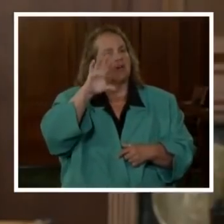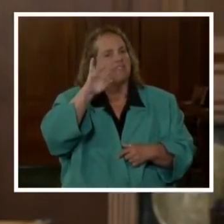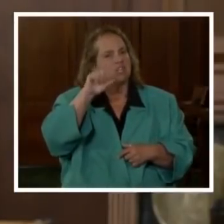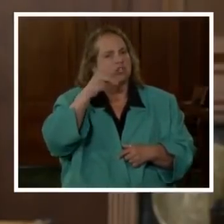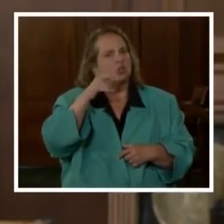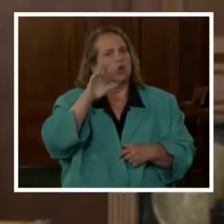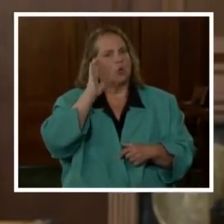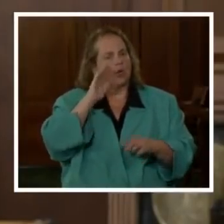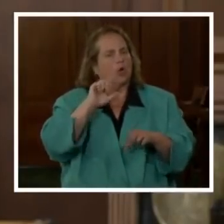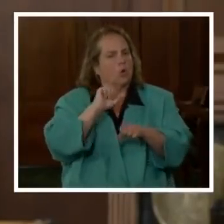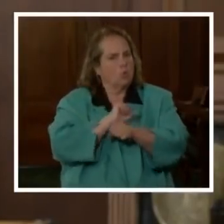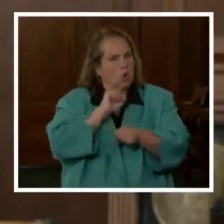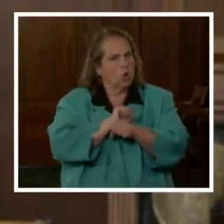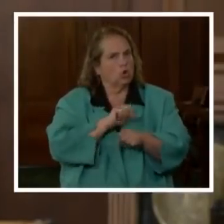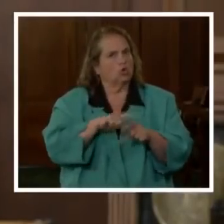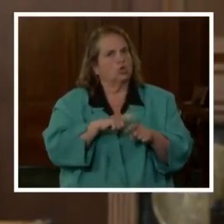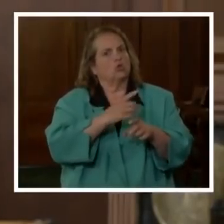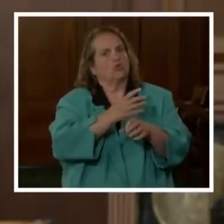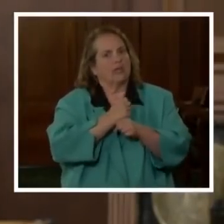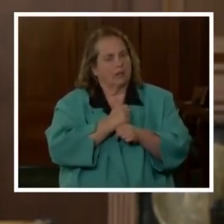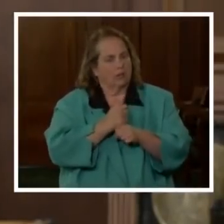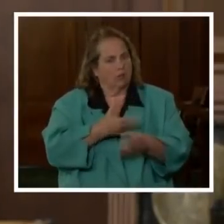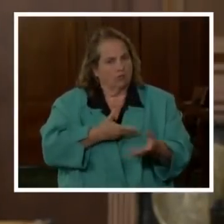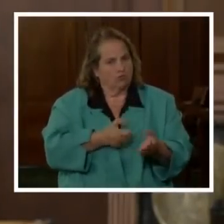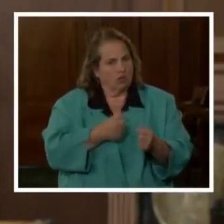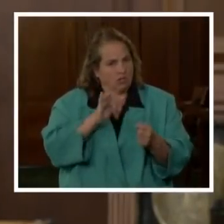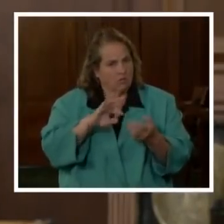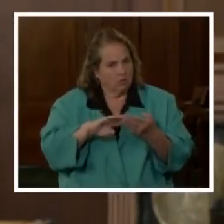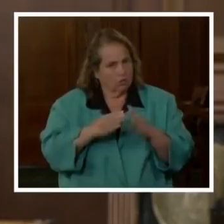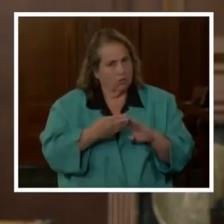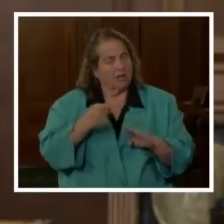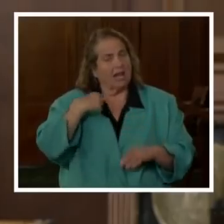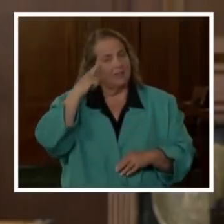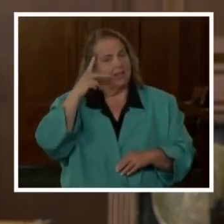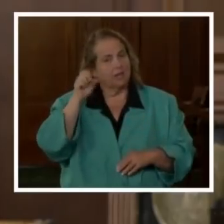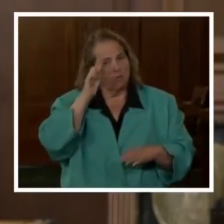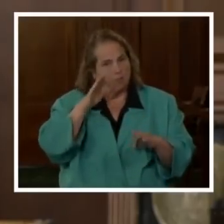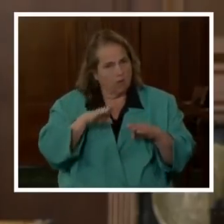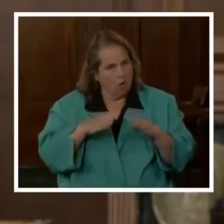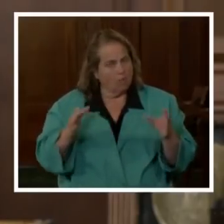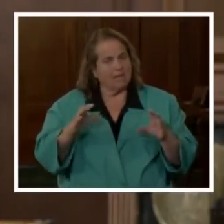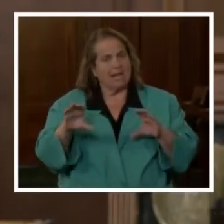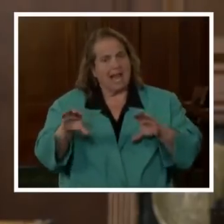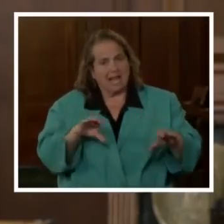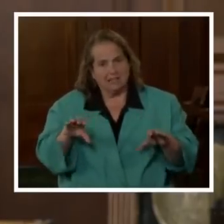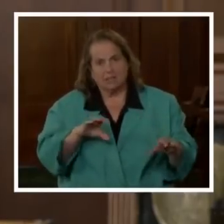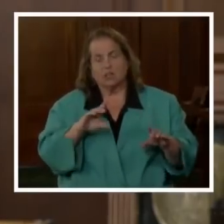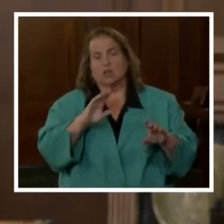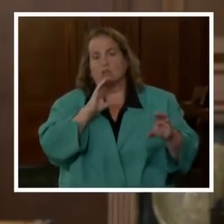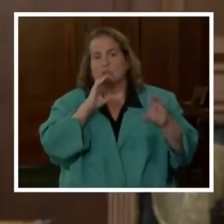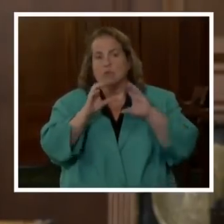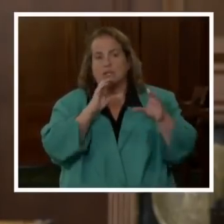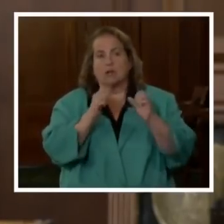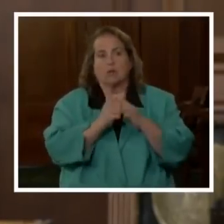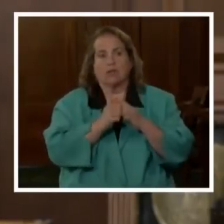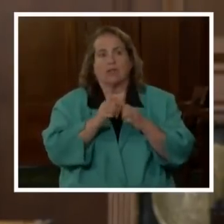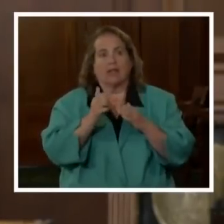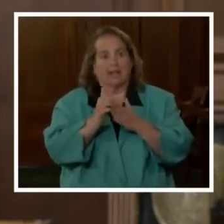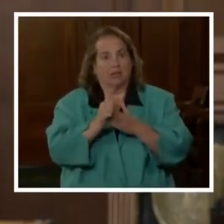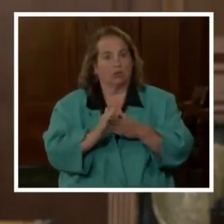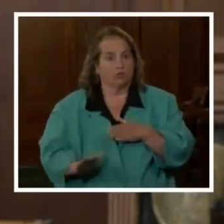the trust of the community. I believe he's going to be openly and actively communicating with leaders across the